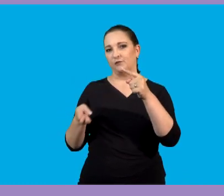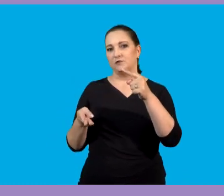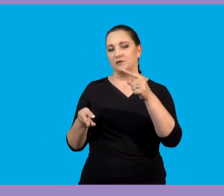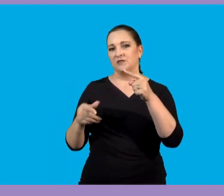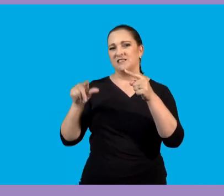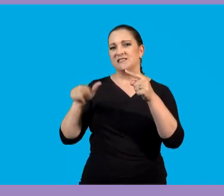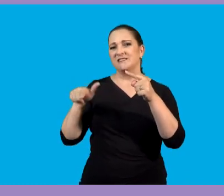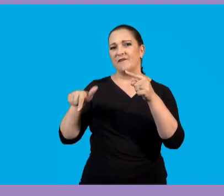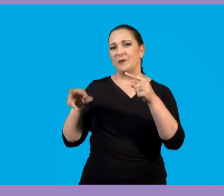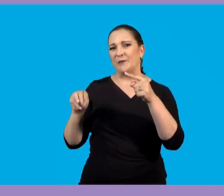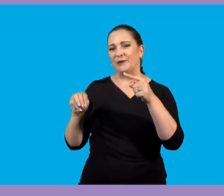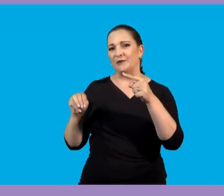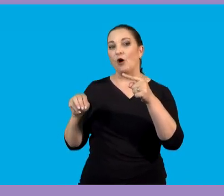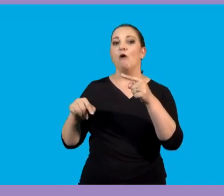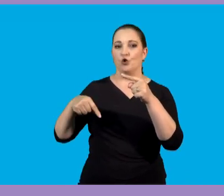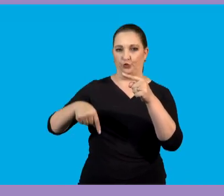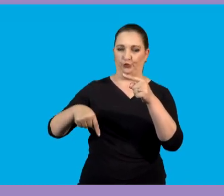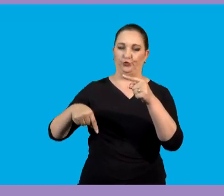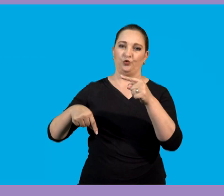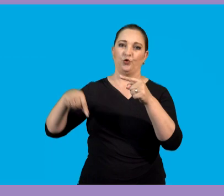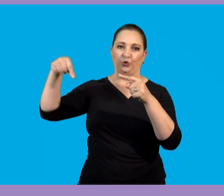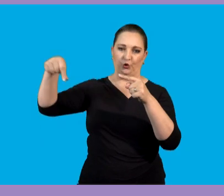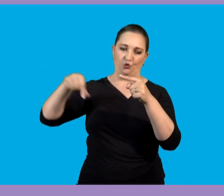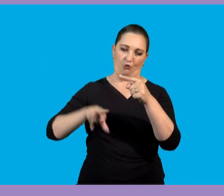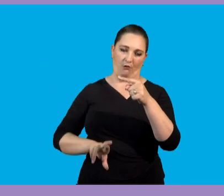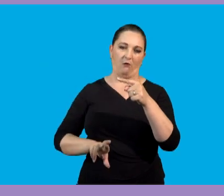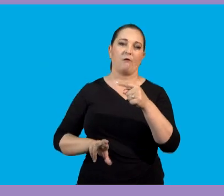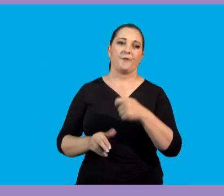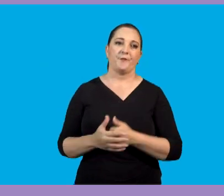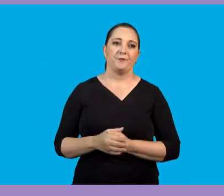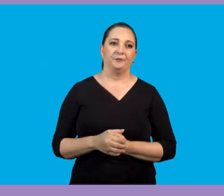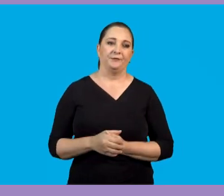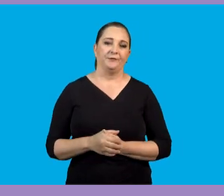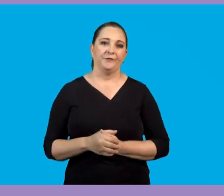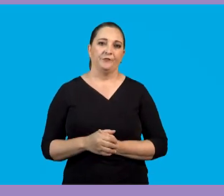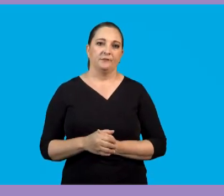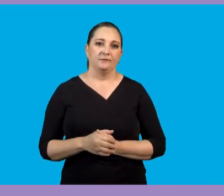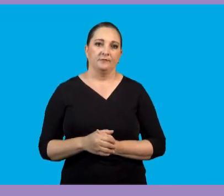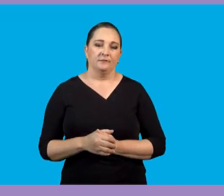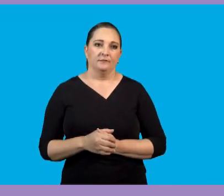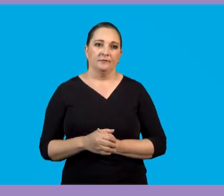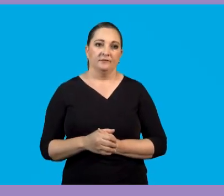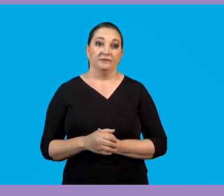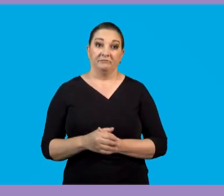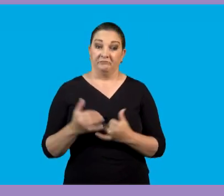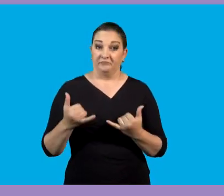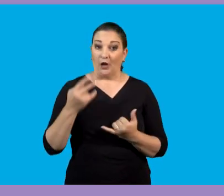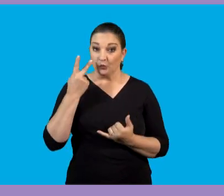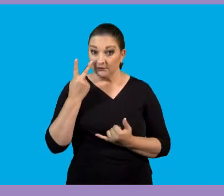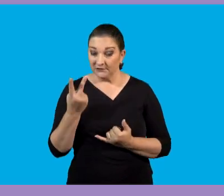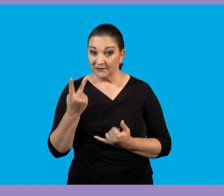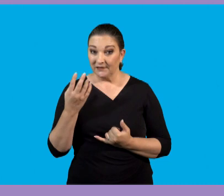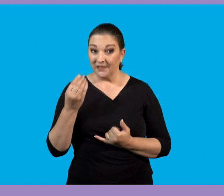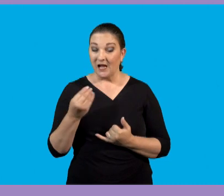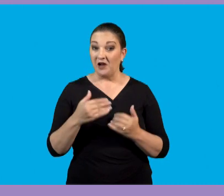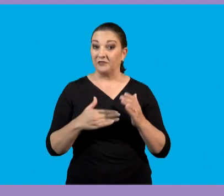as 17 meters, which is QR. So that is QR. And then we can see